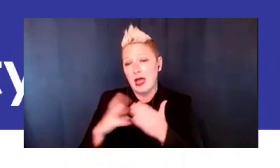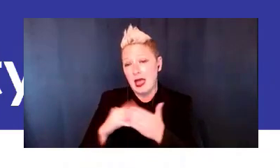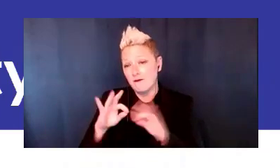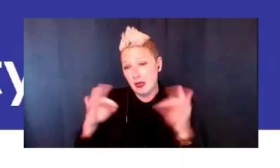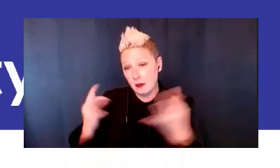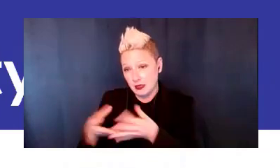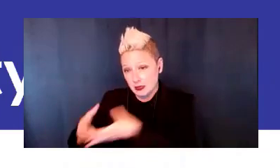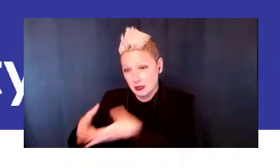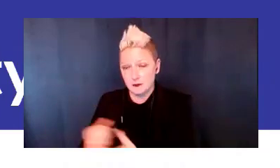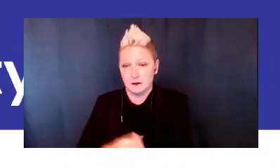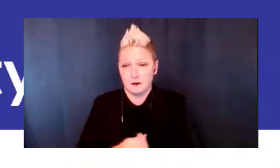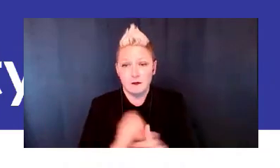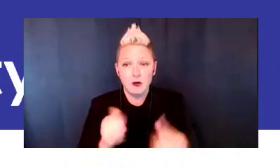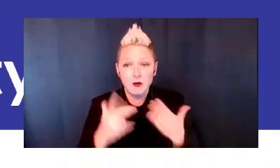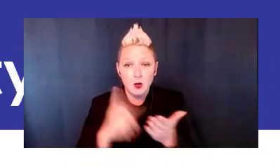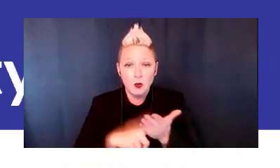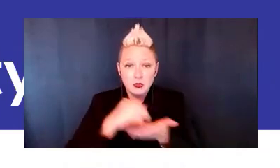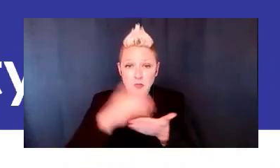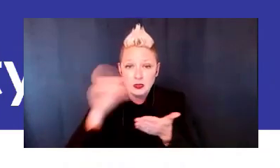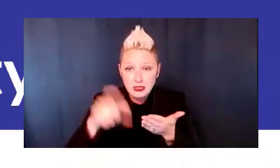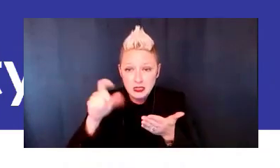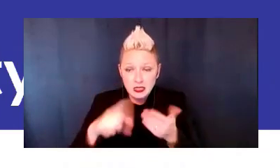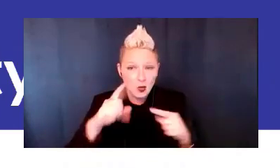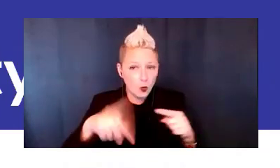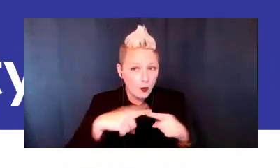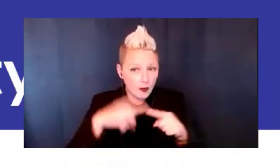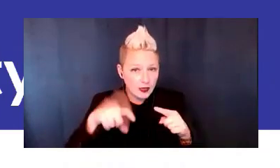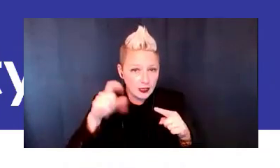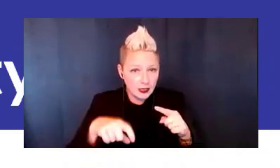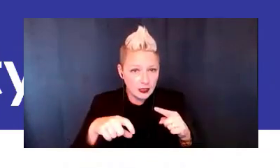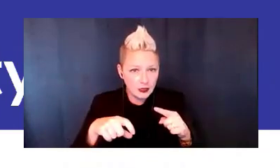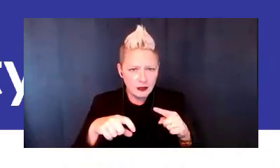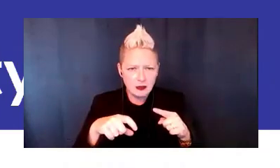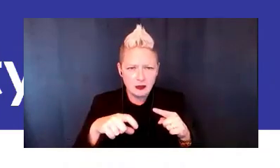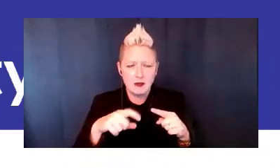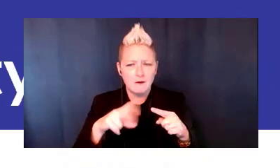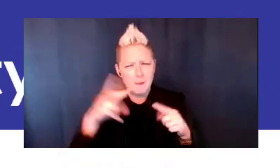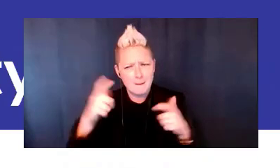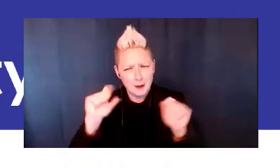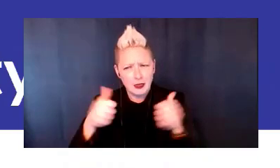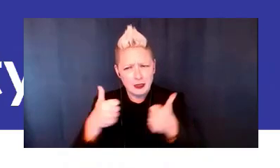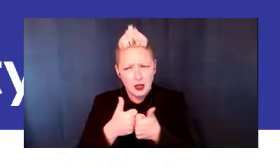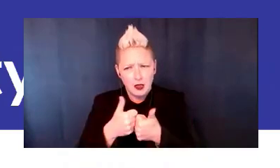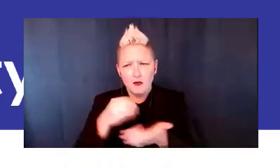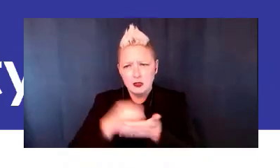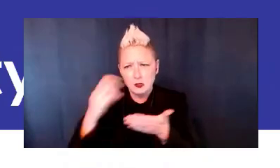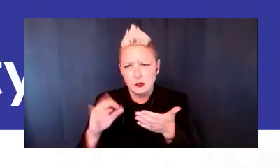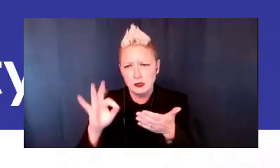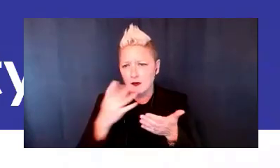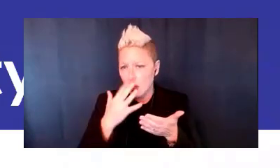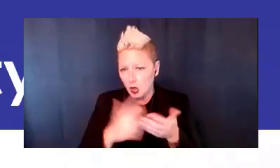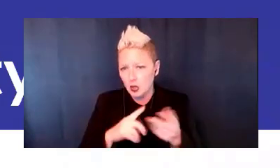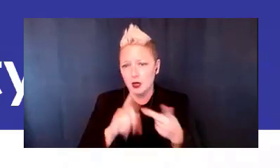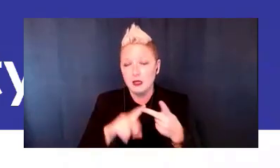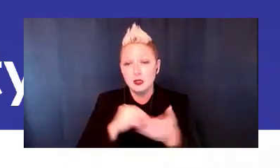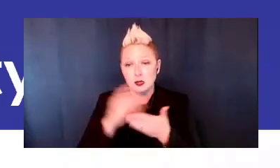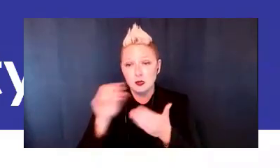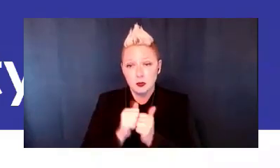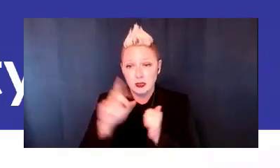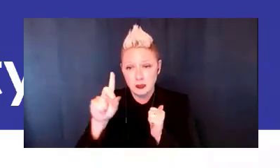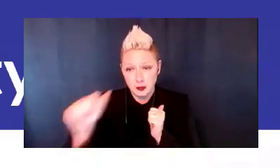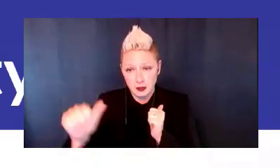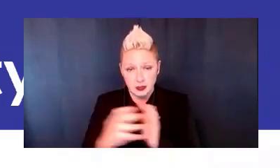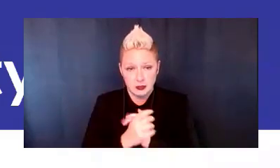Providing what students need when they need it is an especially acute challenge for students of color and students with disabilities.